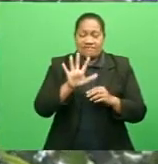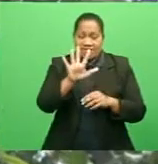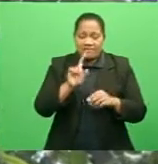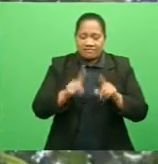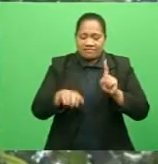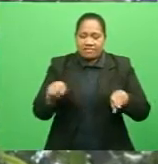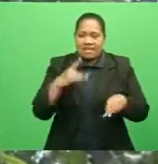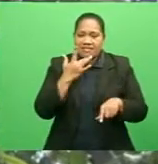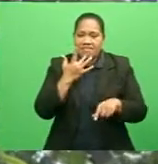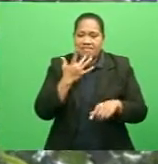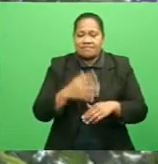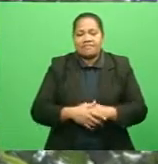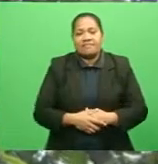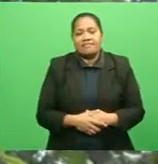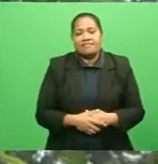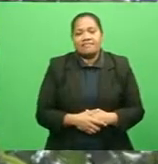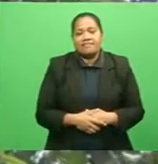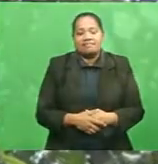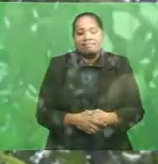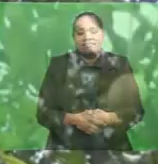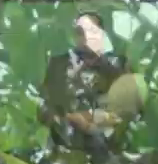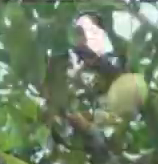Naikaso, FBC News.